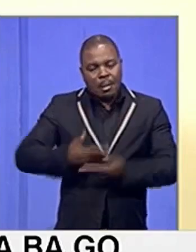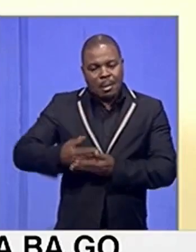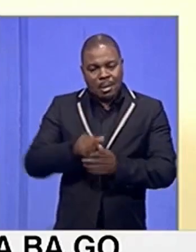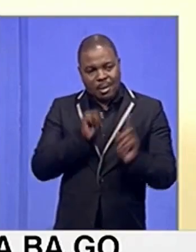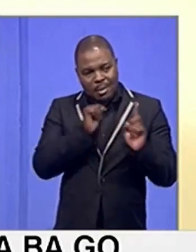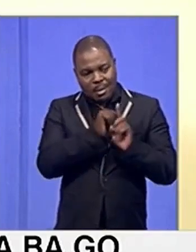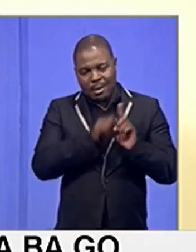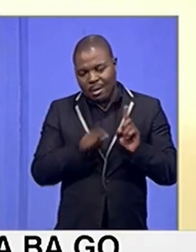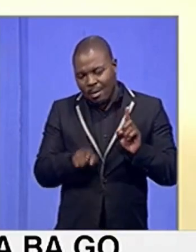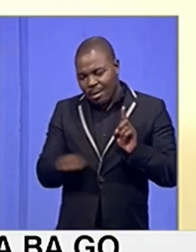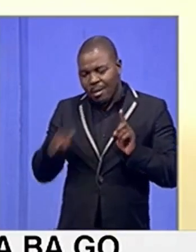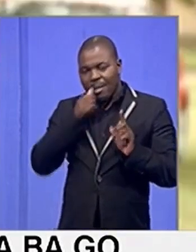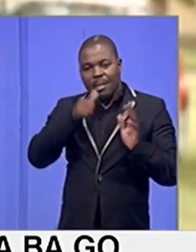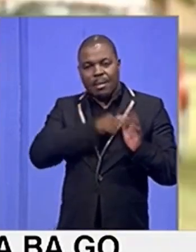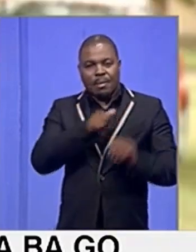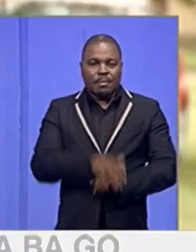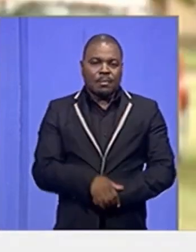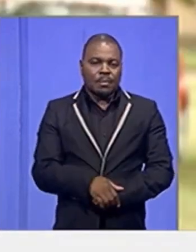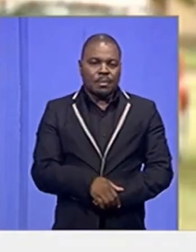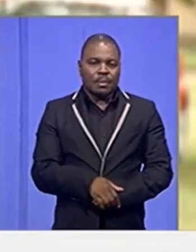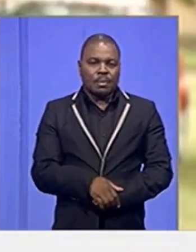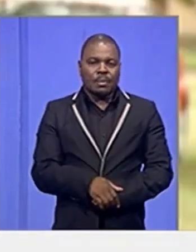matlhatse.